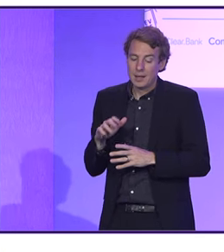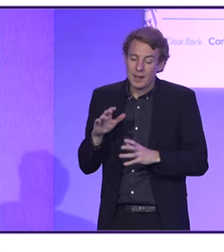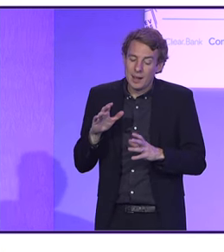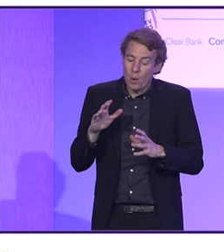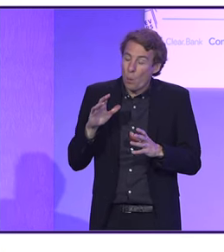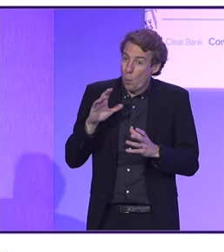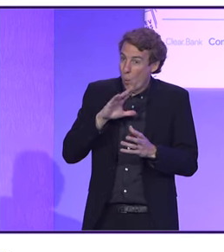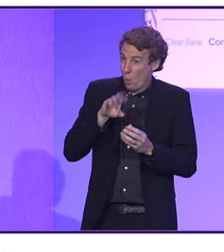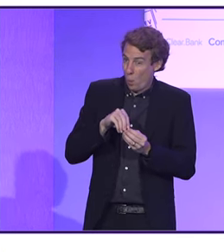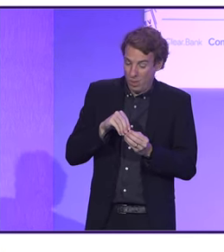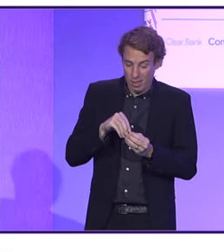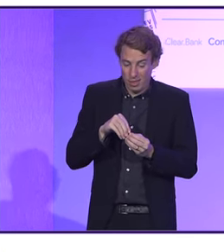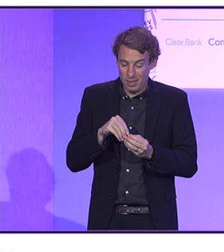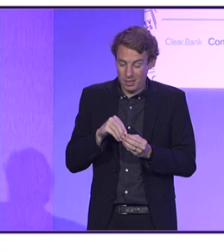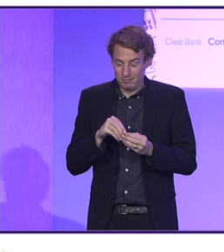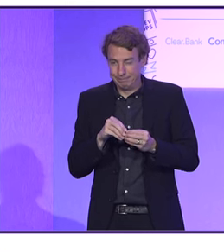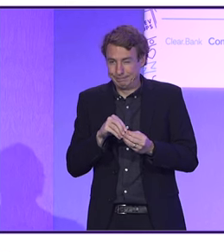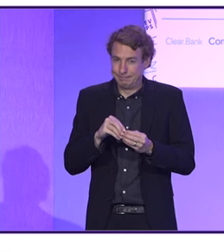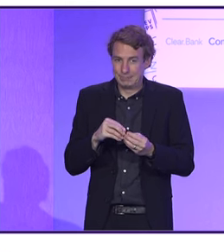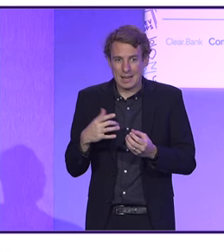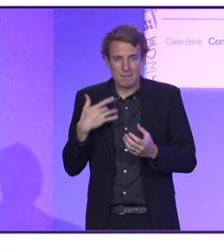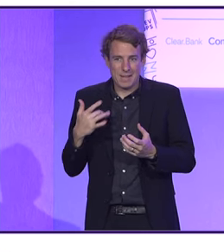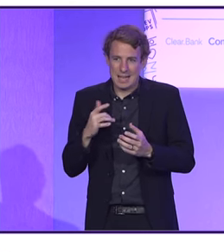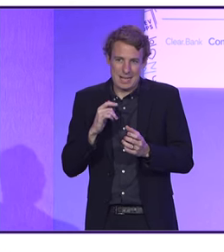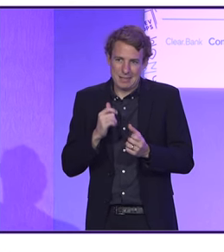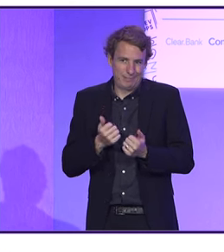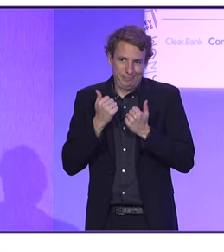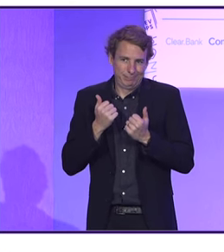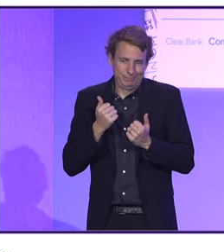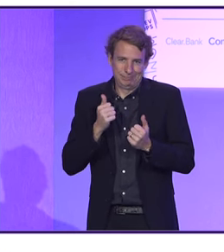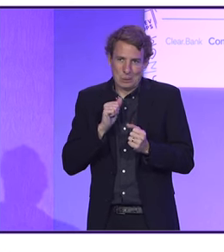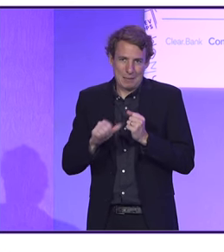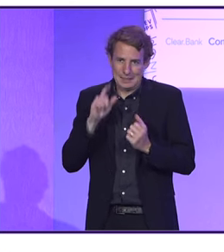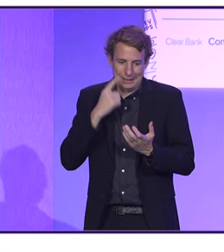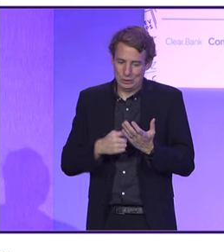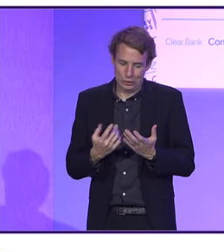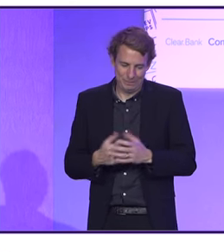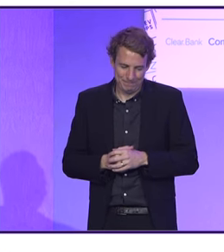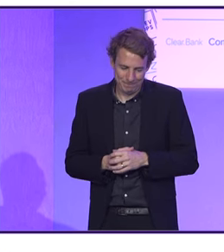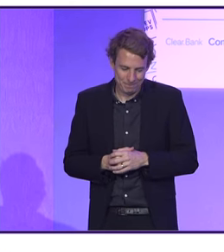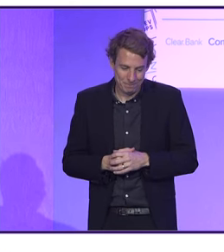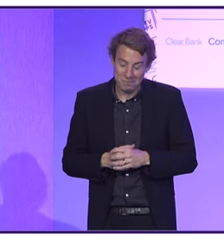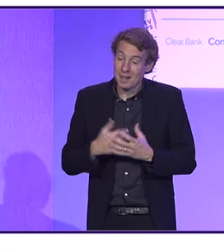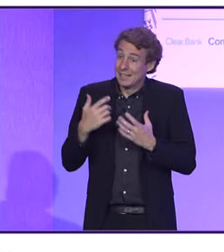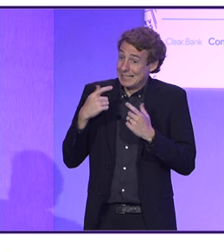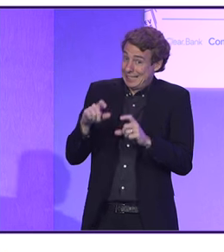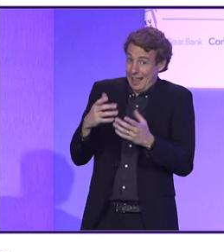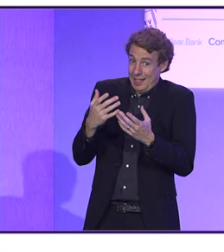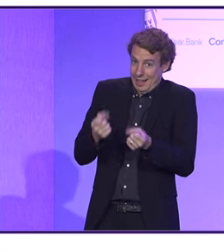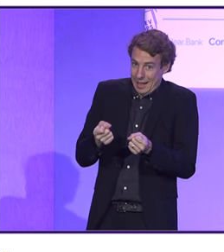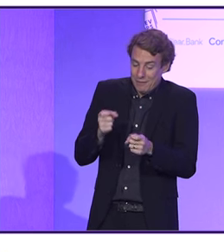them really feels like not the best decision. But they're all still with us for the most